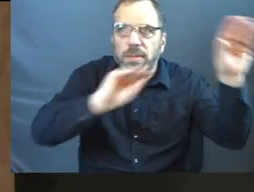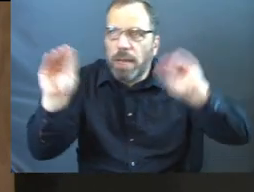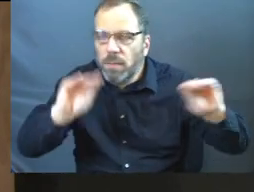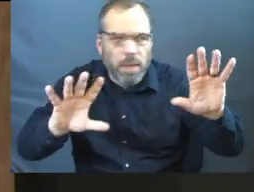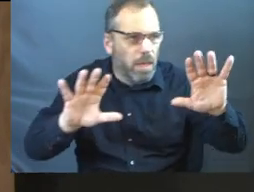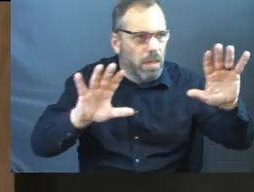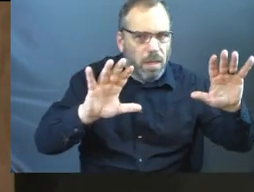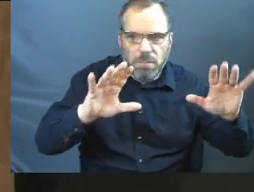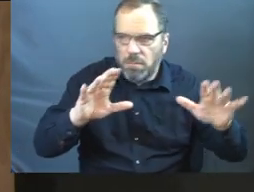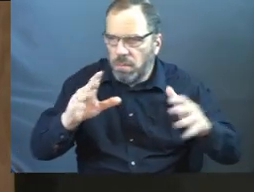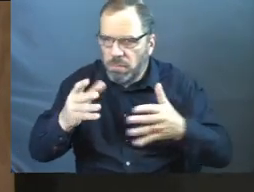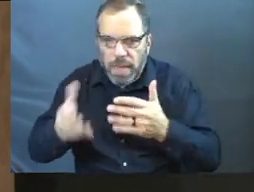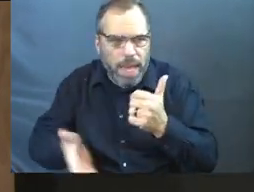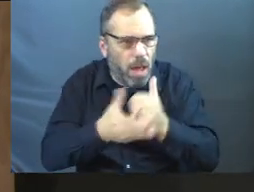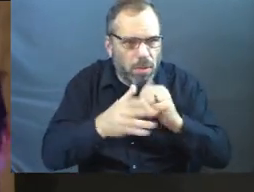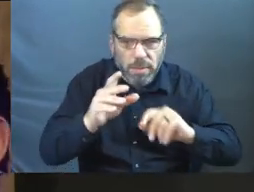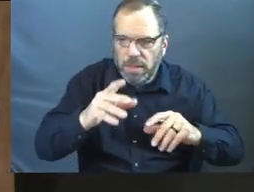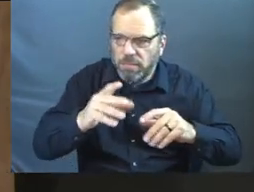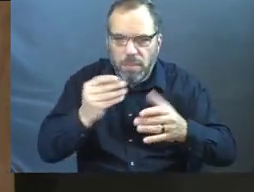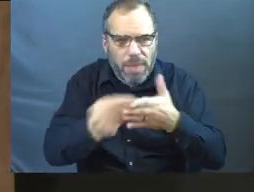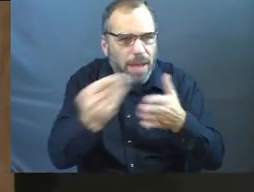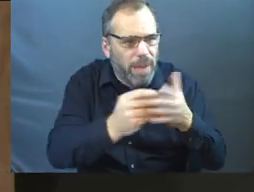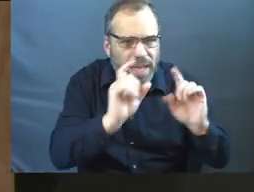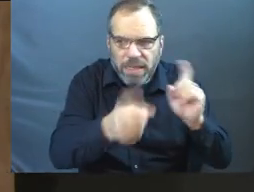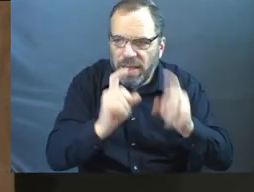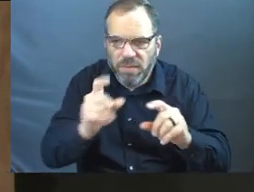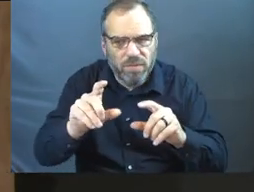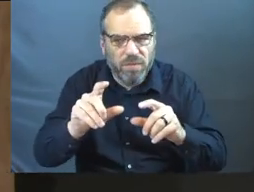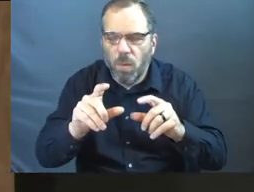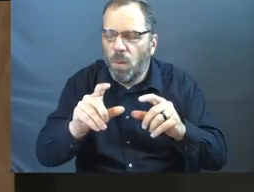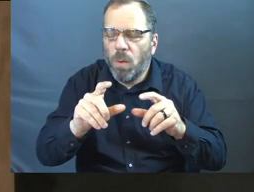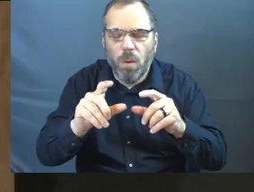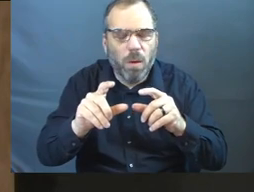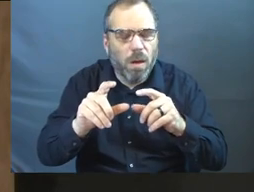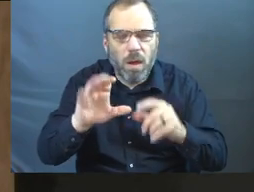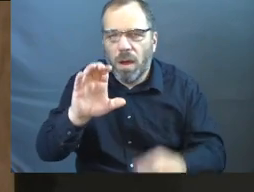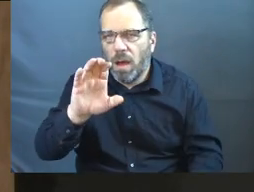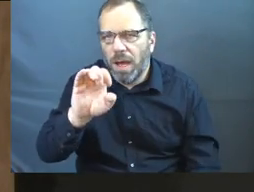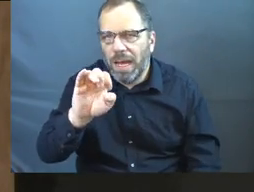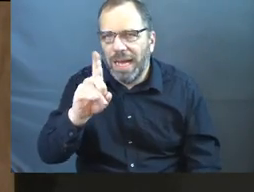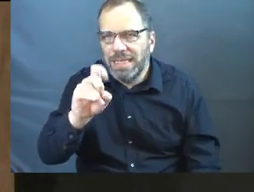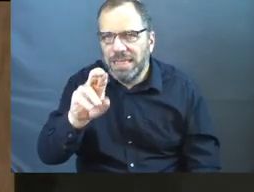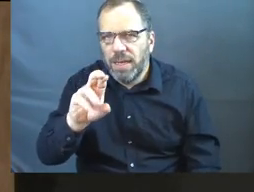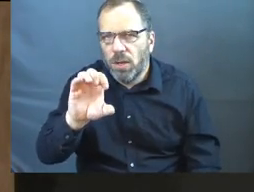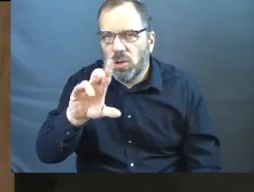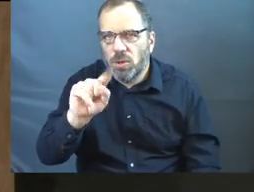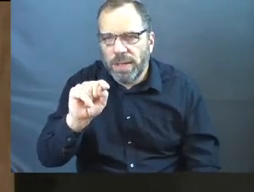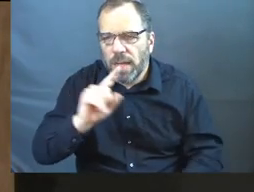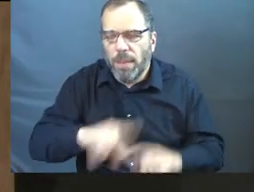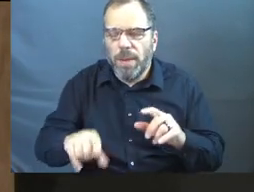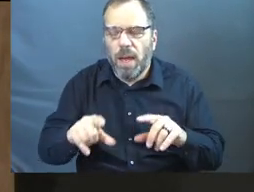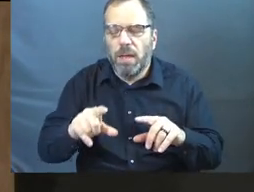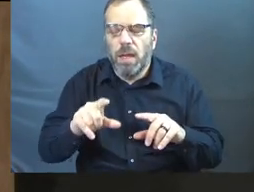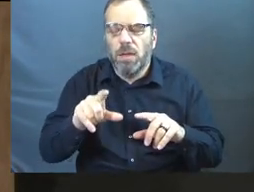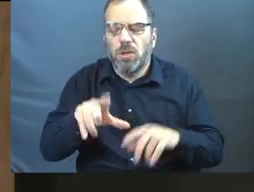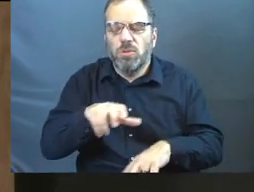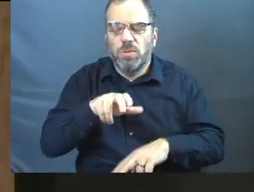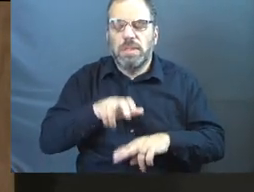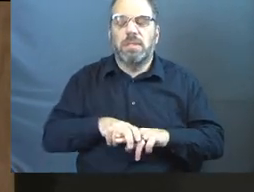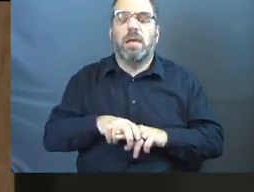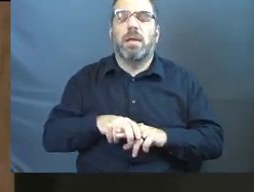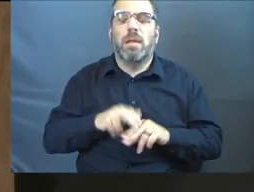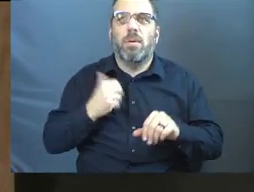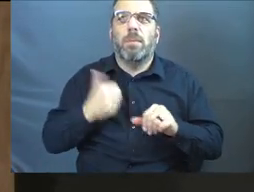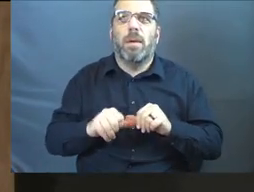these things are really good things. I'm not saying you can't do these traditions and have fun, but are those things getting in the way of our ability to sit and remember